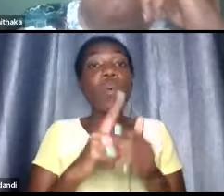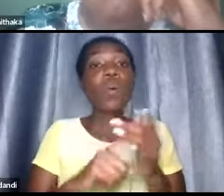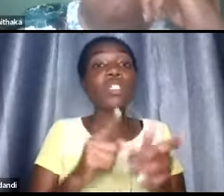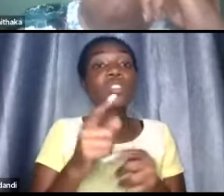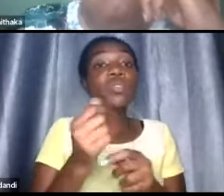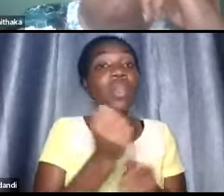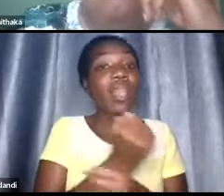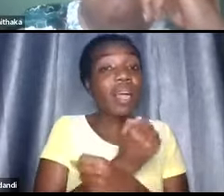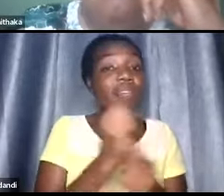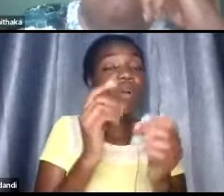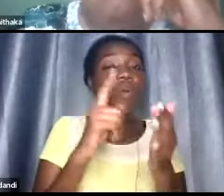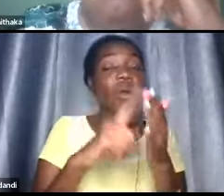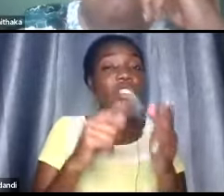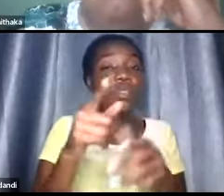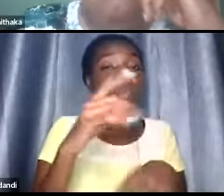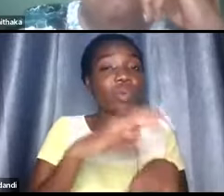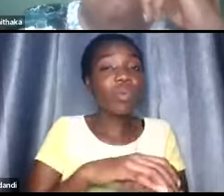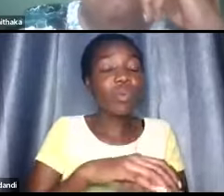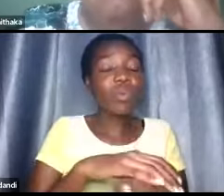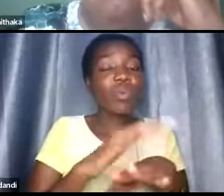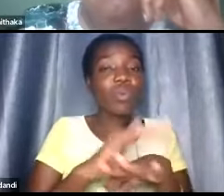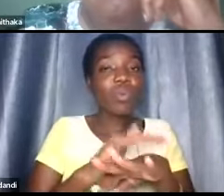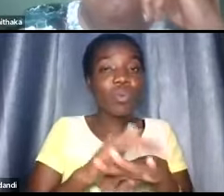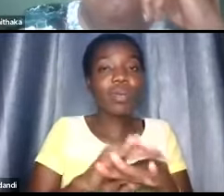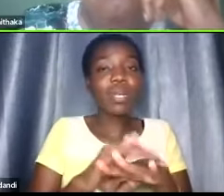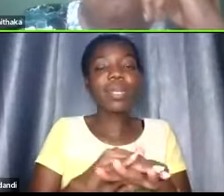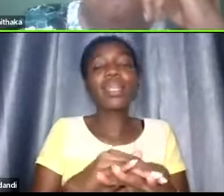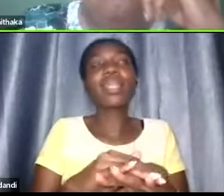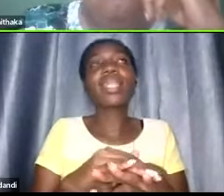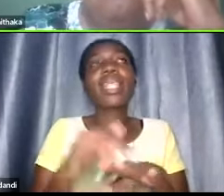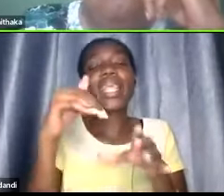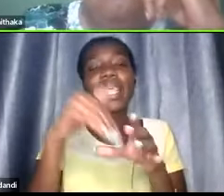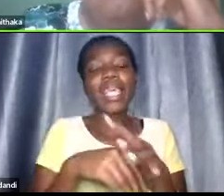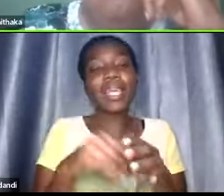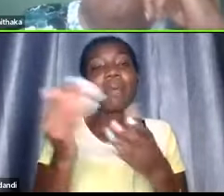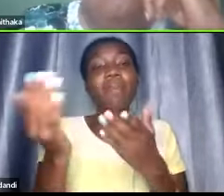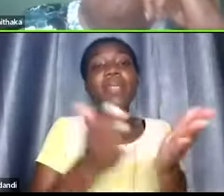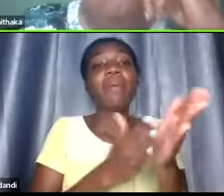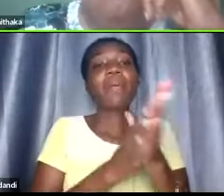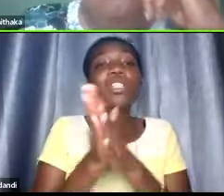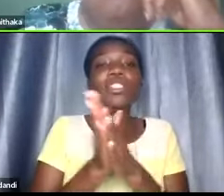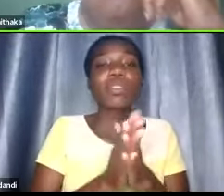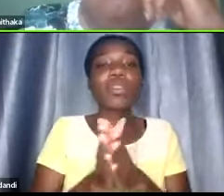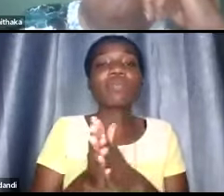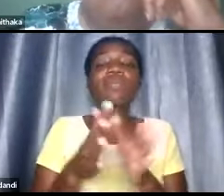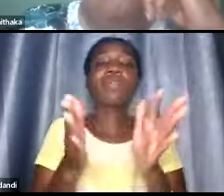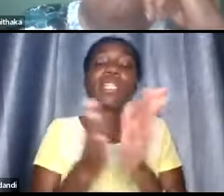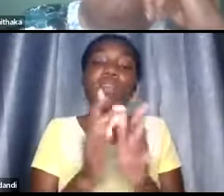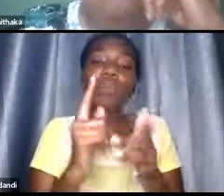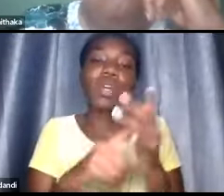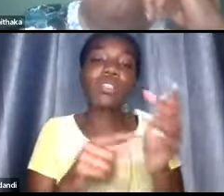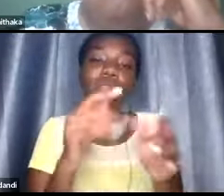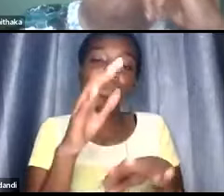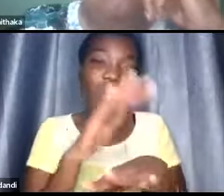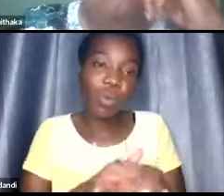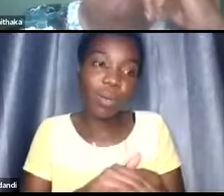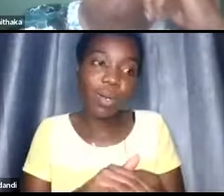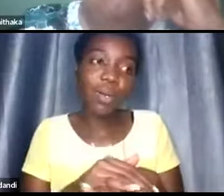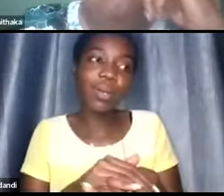at bring out what we call passion. Then what you are good at versus what you can be paid for bring out